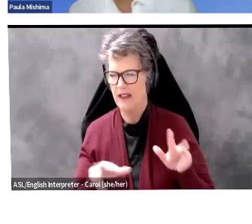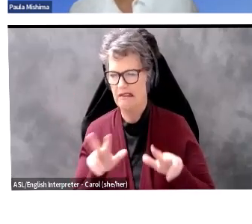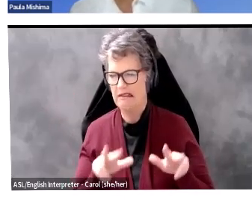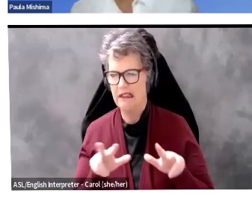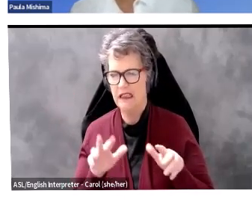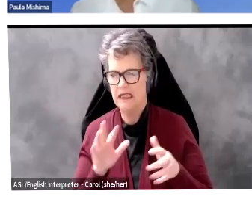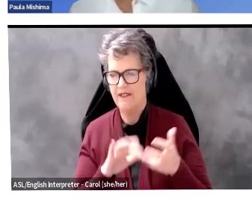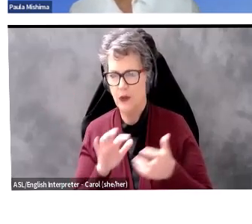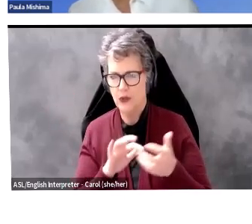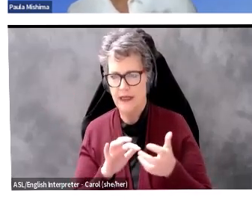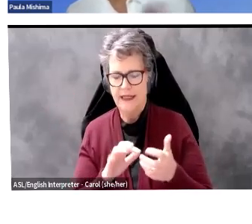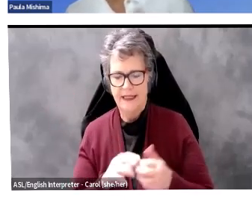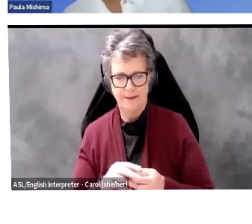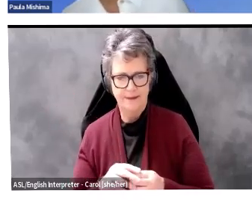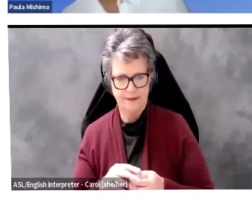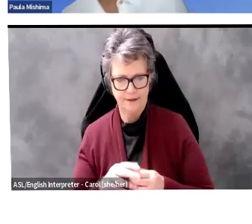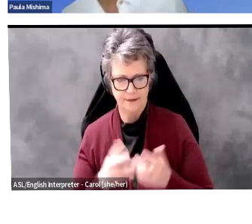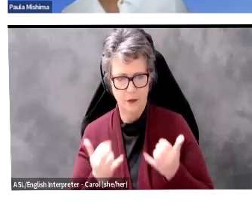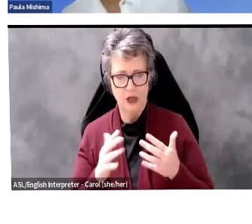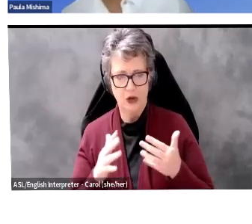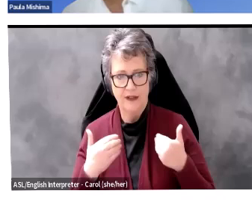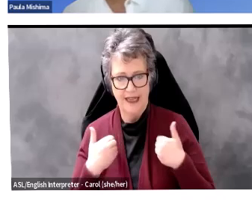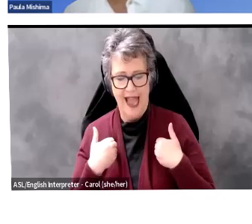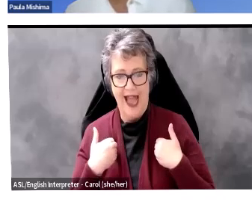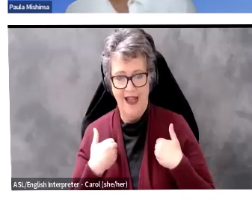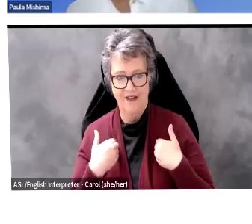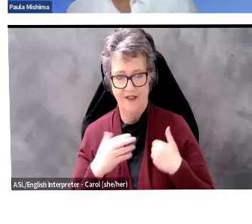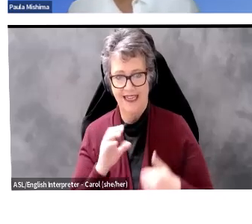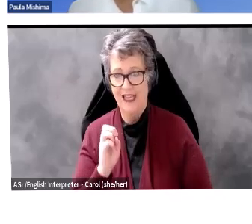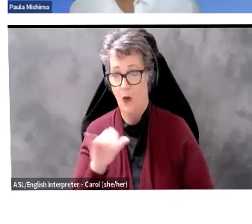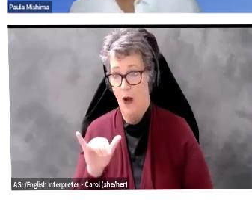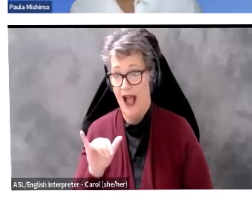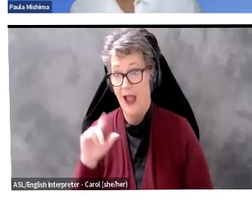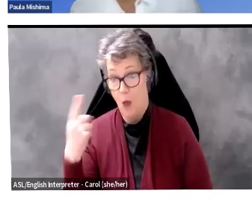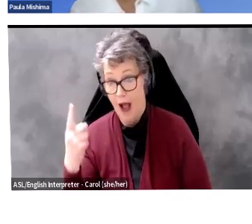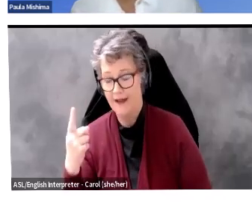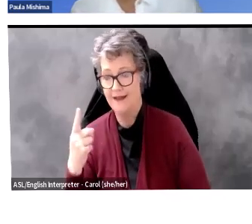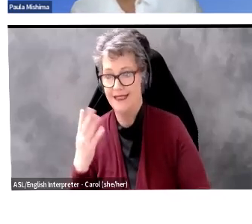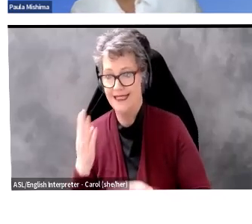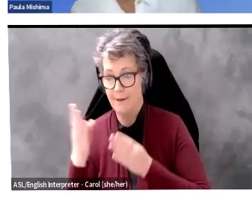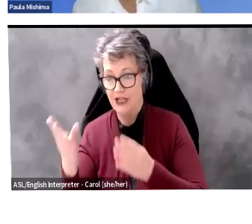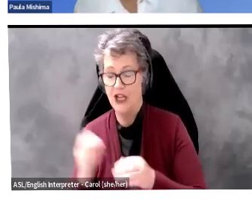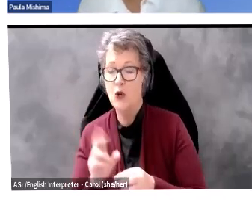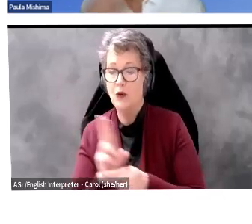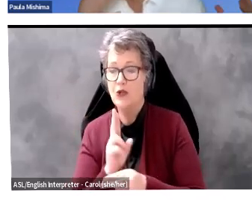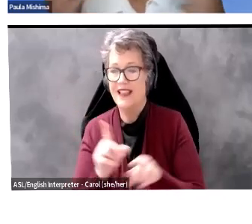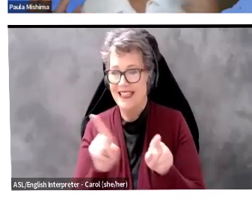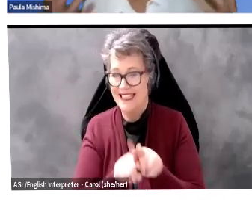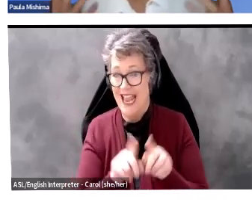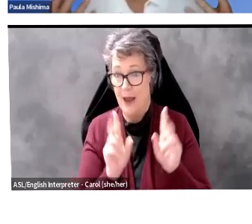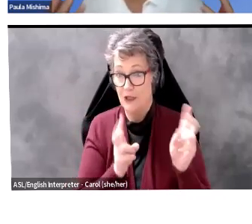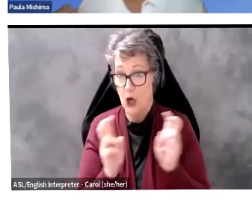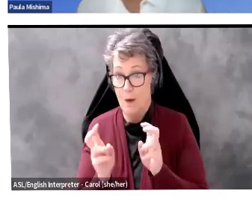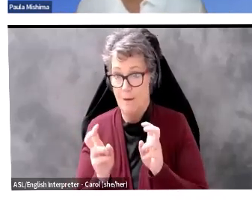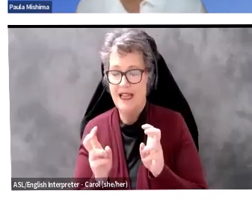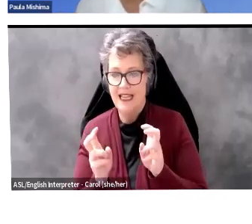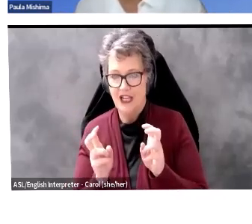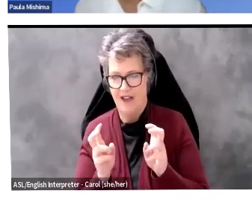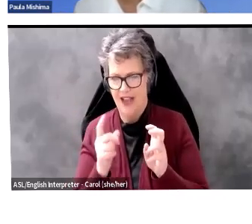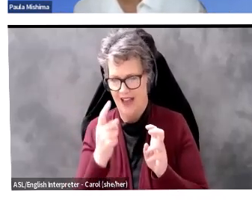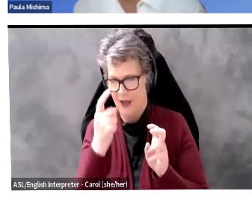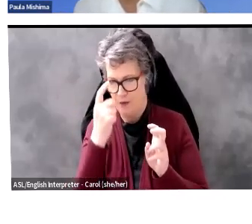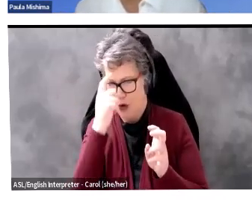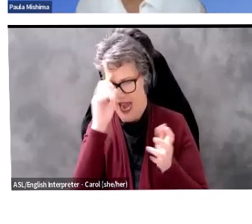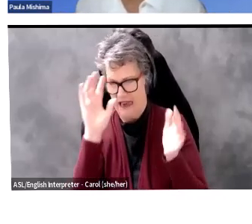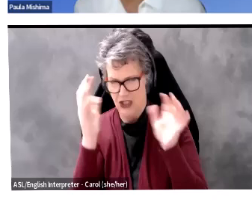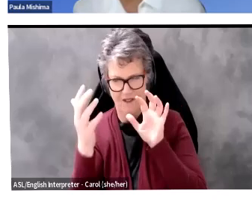confusing because, we currently have an end of year 1 submission. So we're using the same term. So you need to kind of have a brain reset